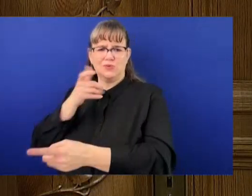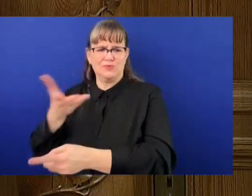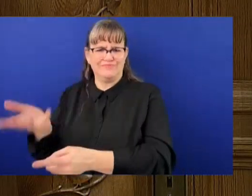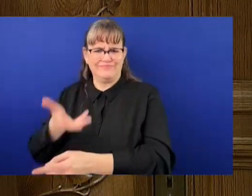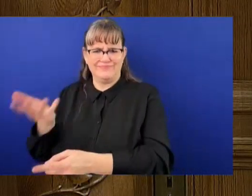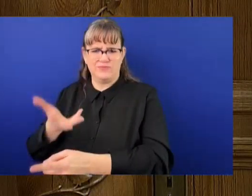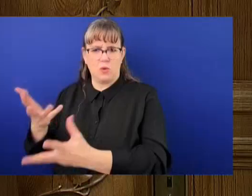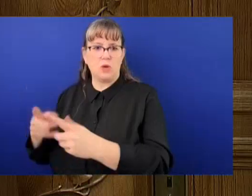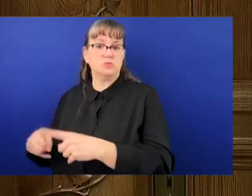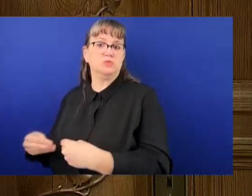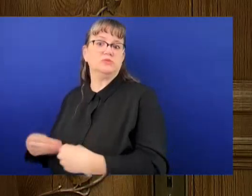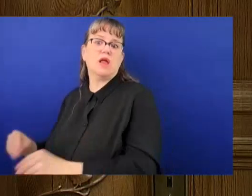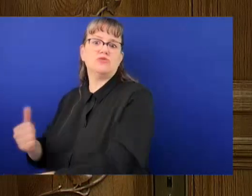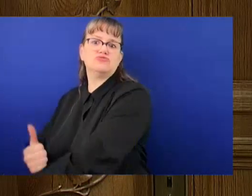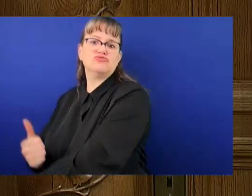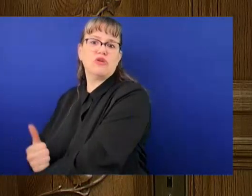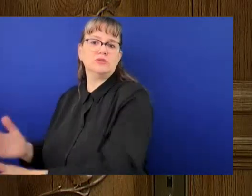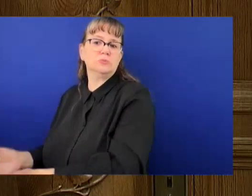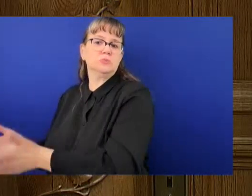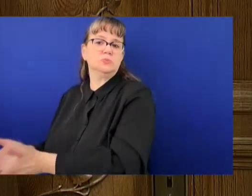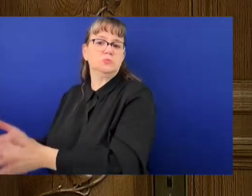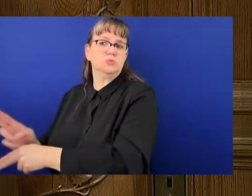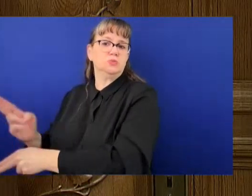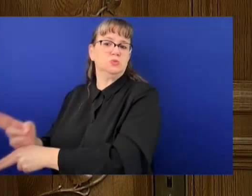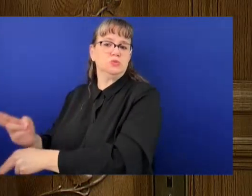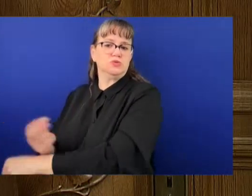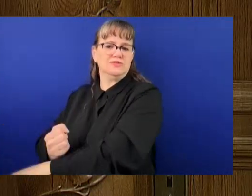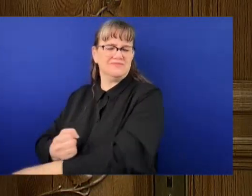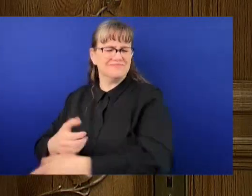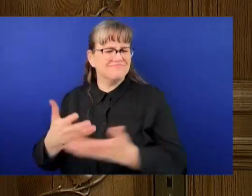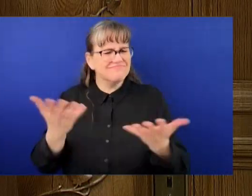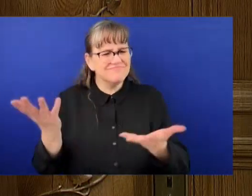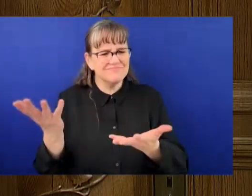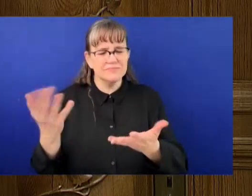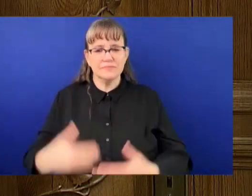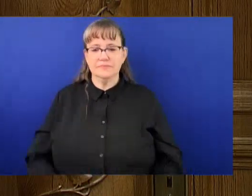Mr. Premier. Honourable Speaker.